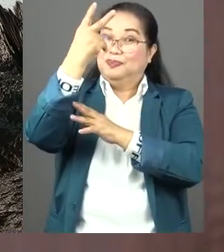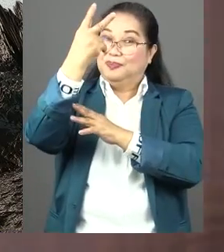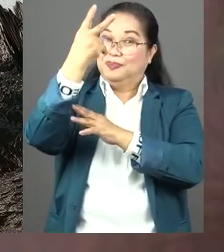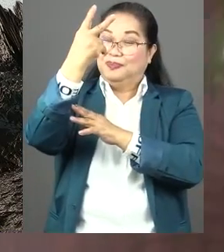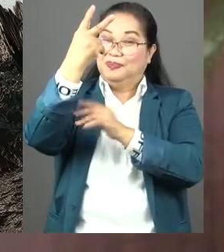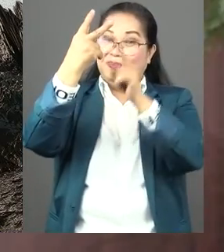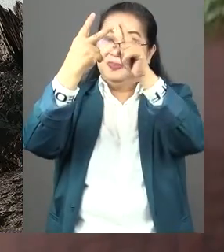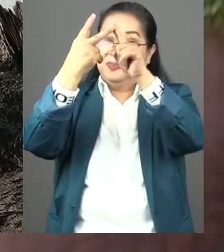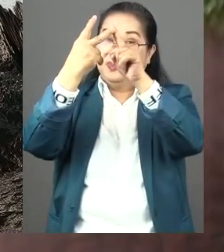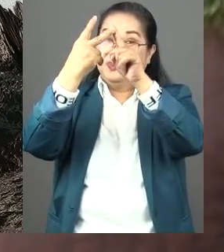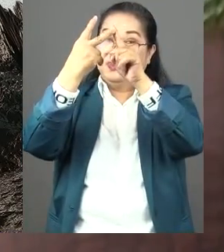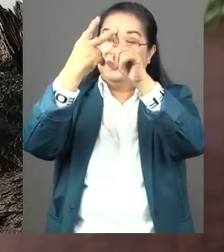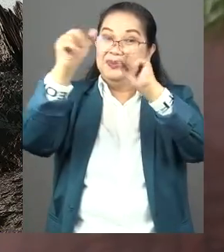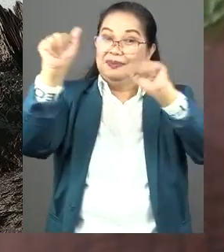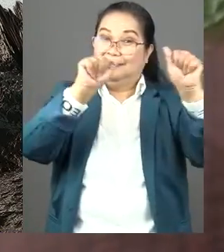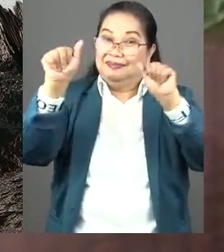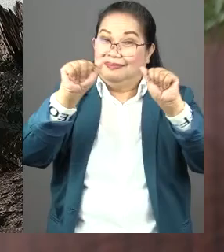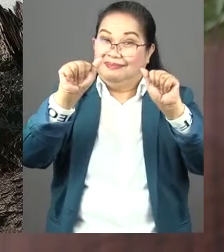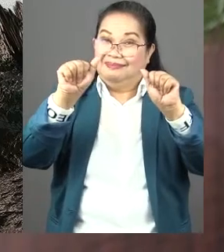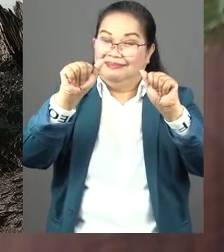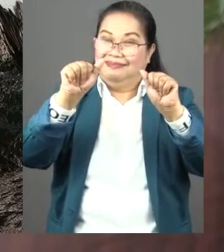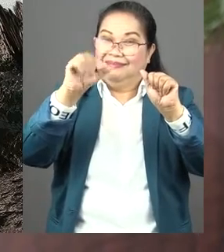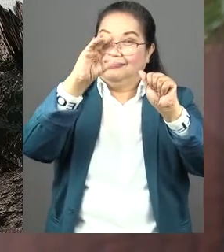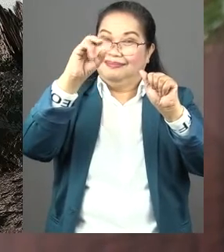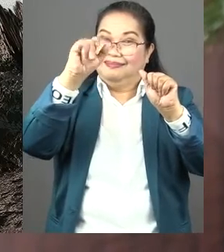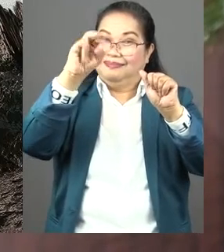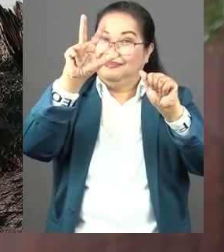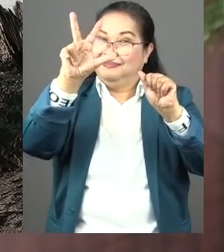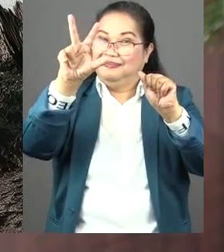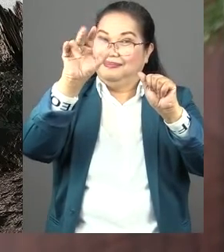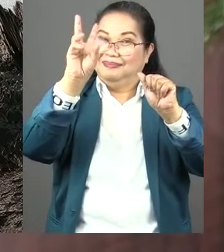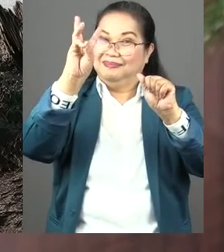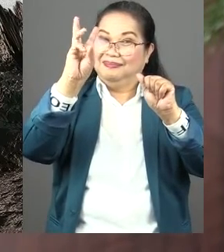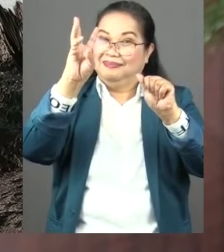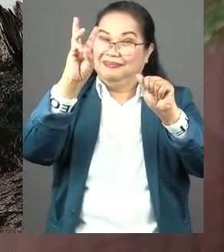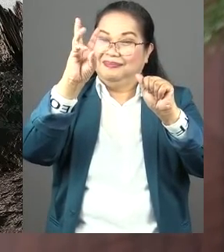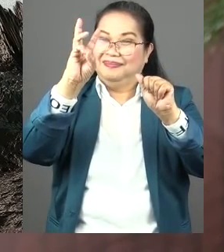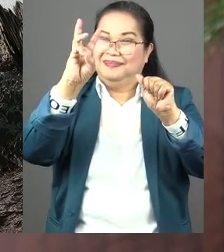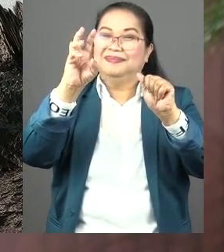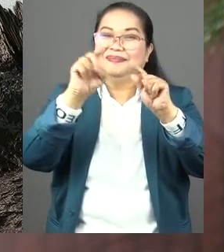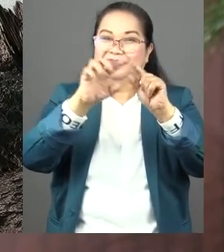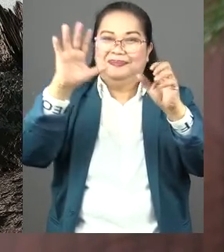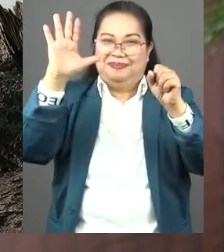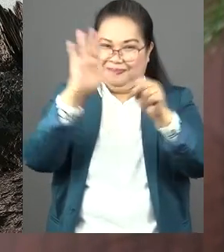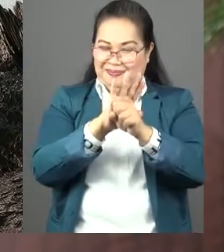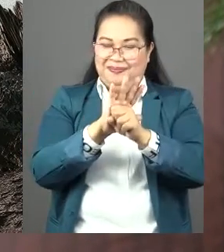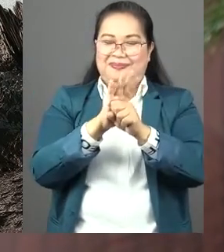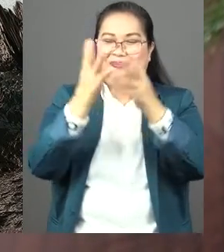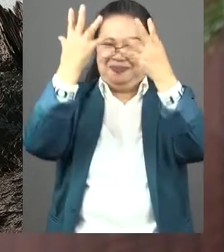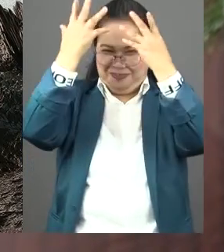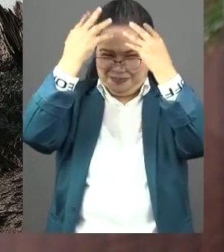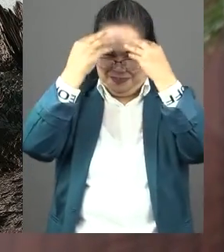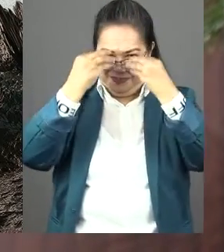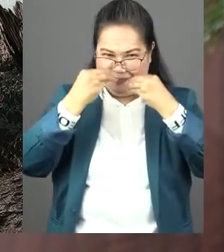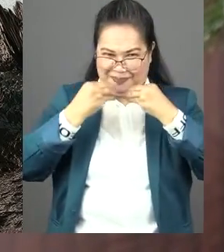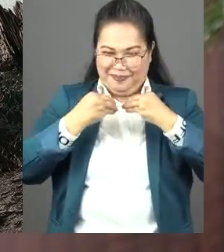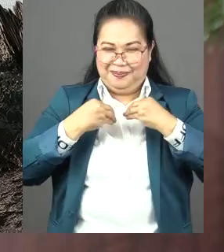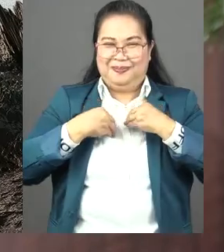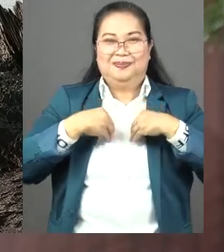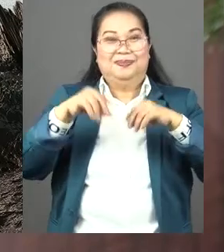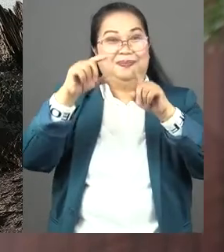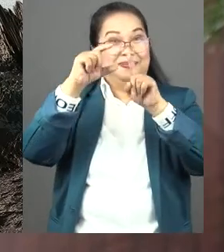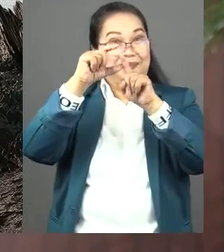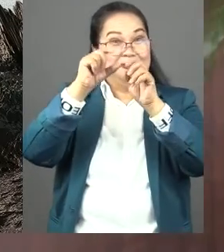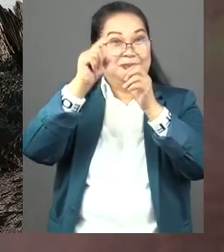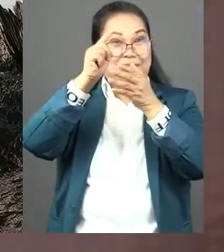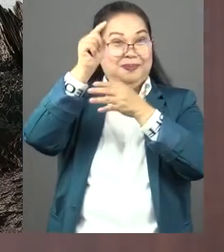is an action. You saw that in Colossians 3:16. It's to fill yourself so much with the Word of God that